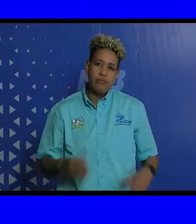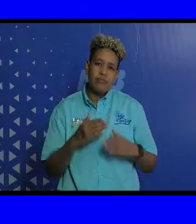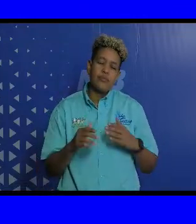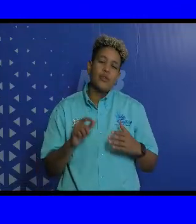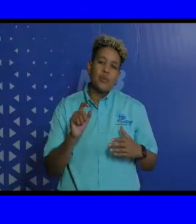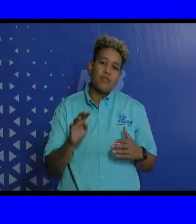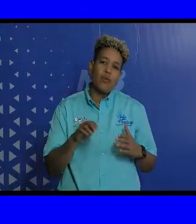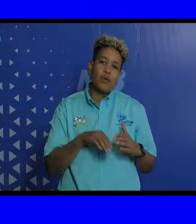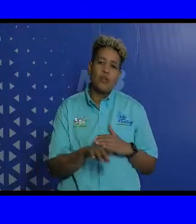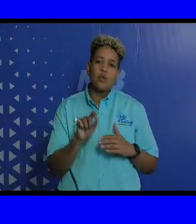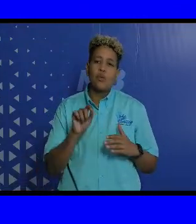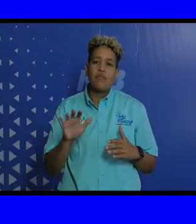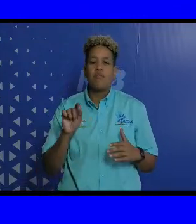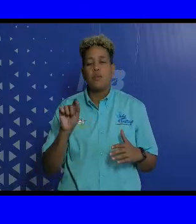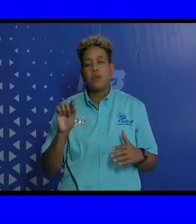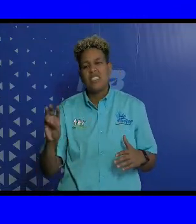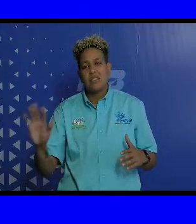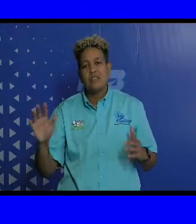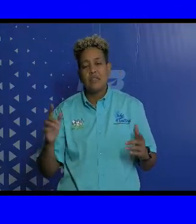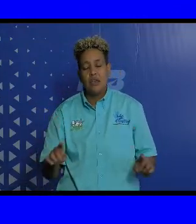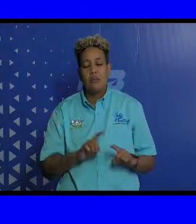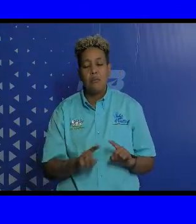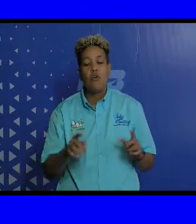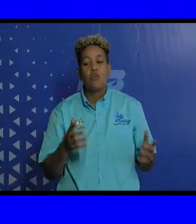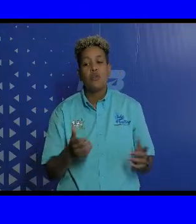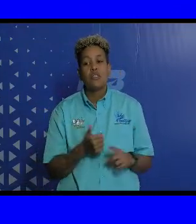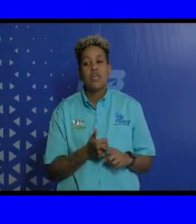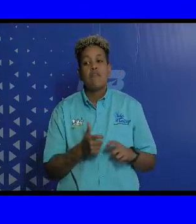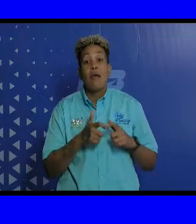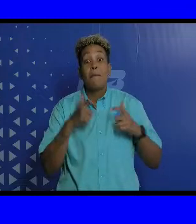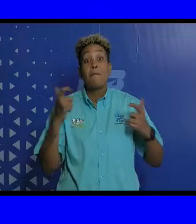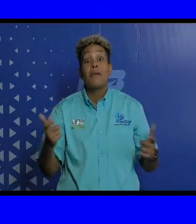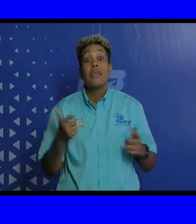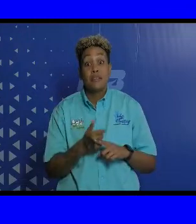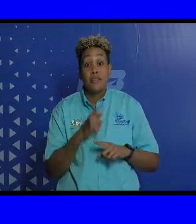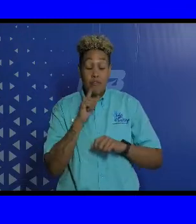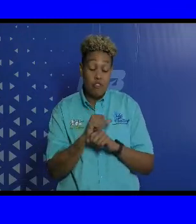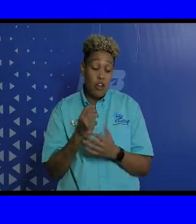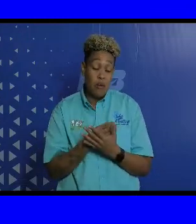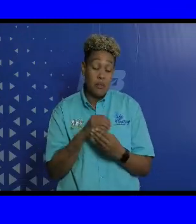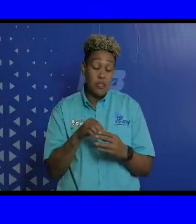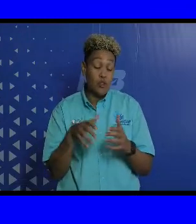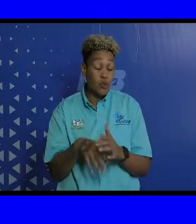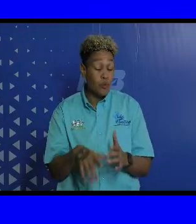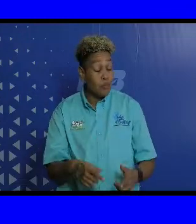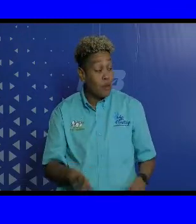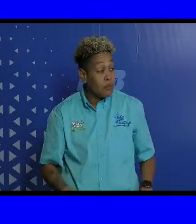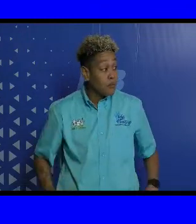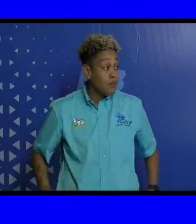2024 and into 2025 and 2026. But it is the big latent opportunity inside the group.